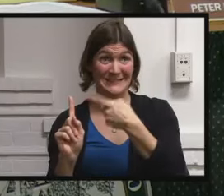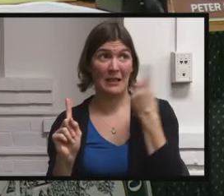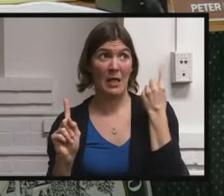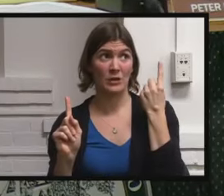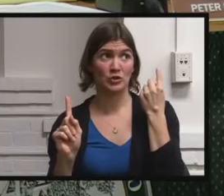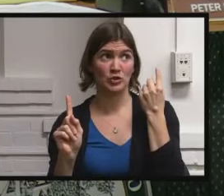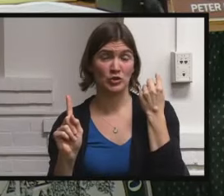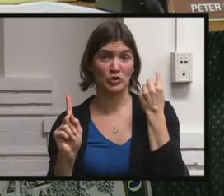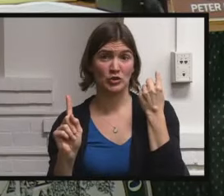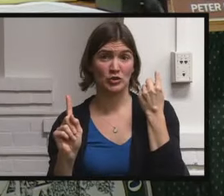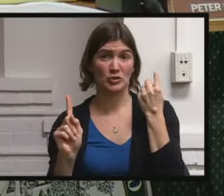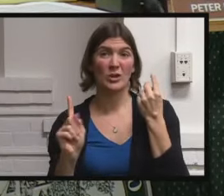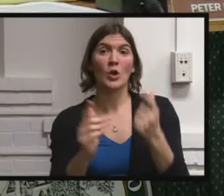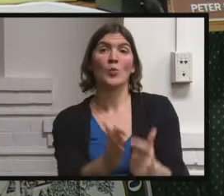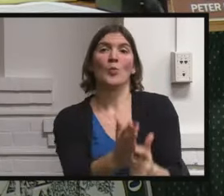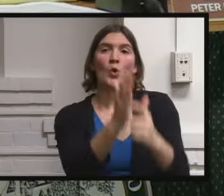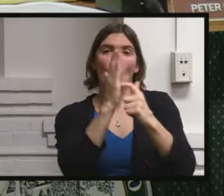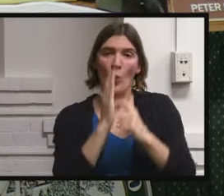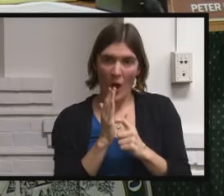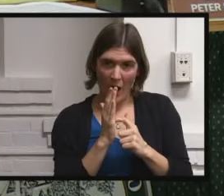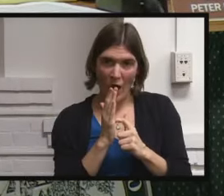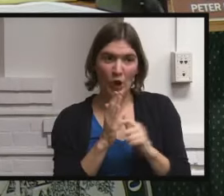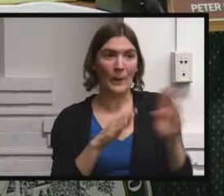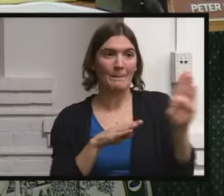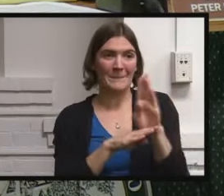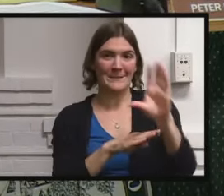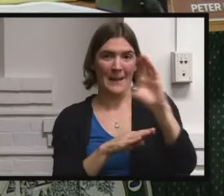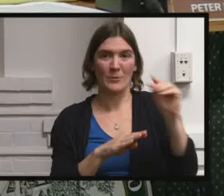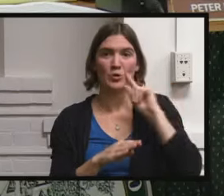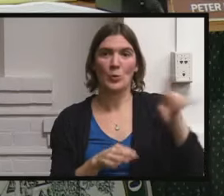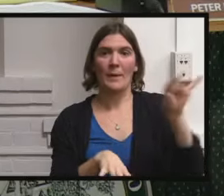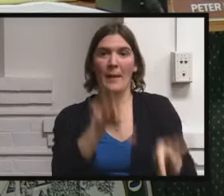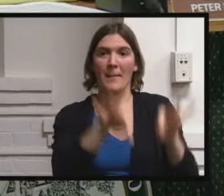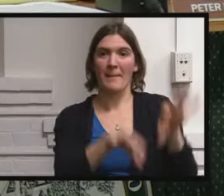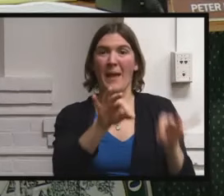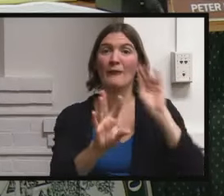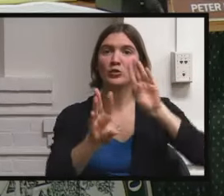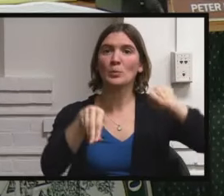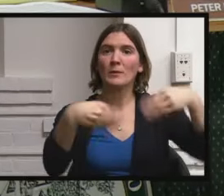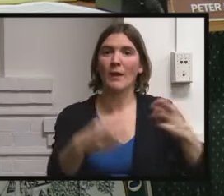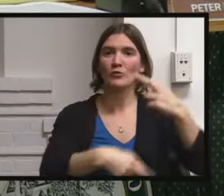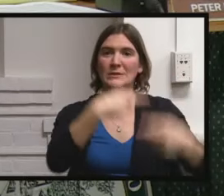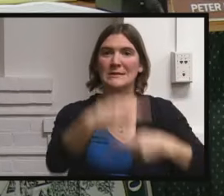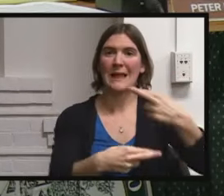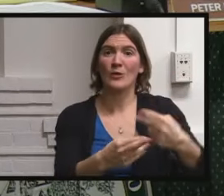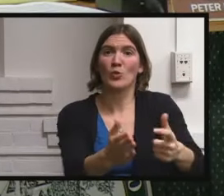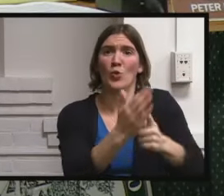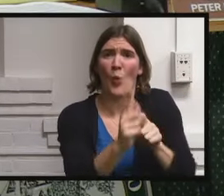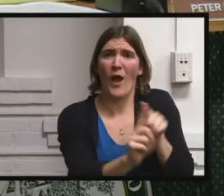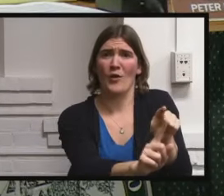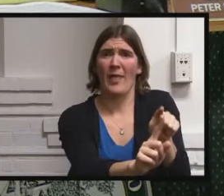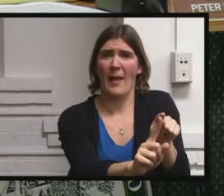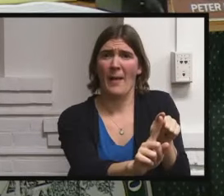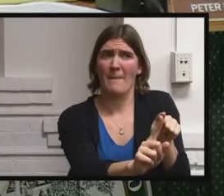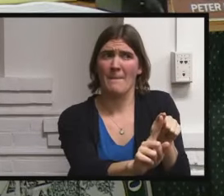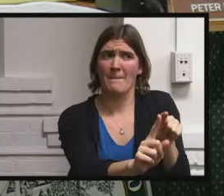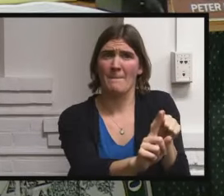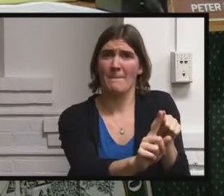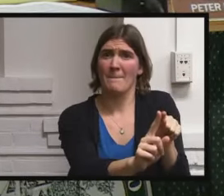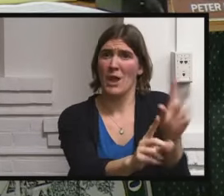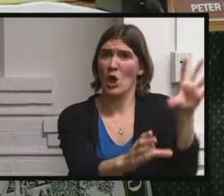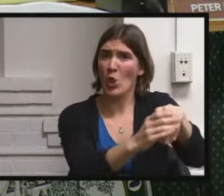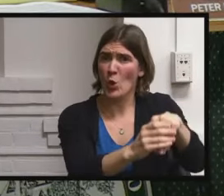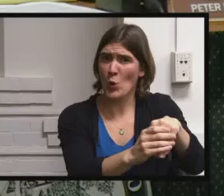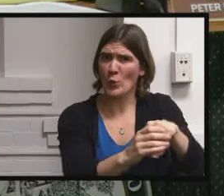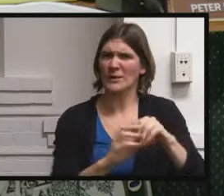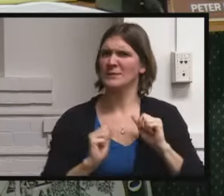last year to require commercial haulers to provide recycling collection. So